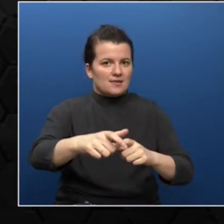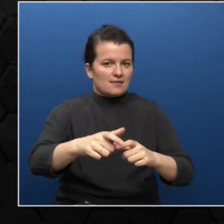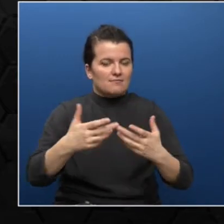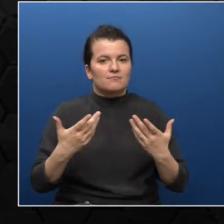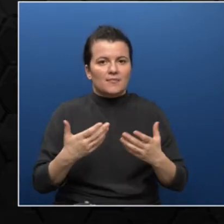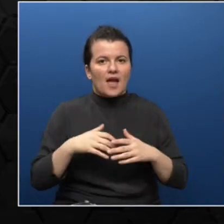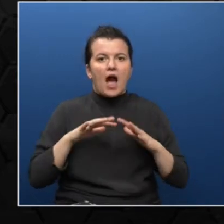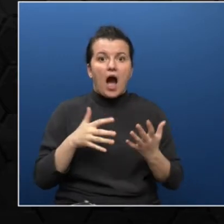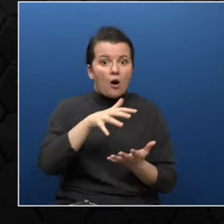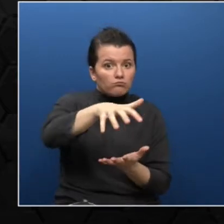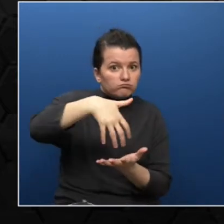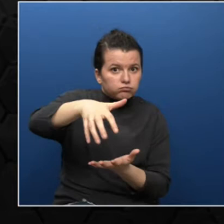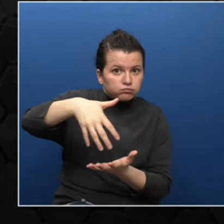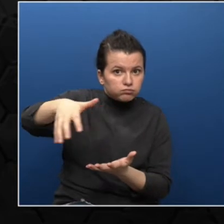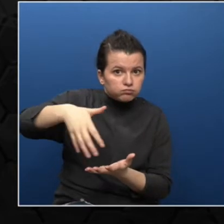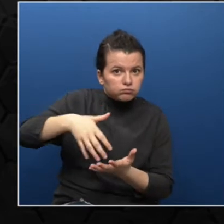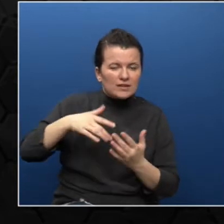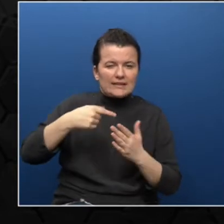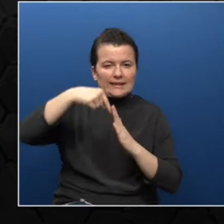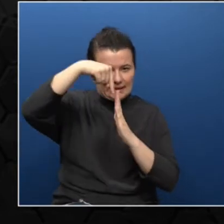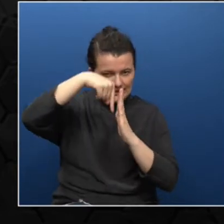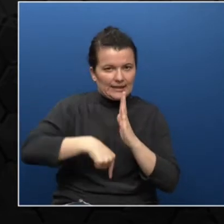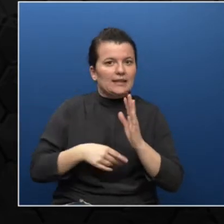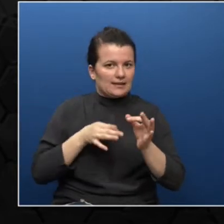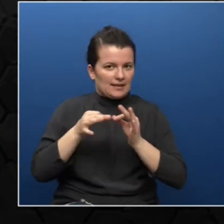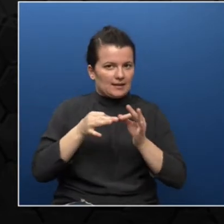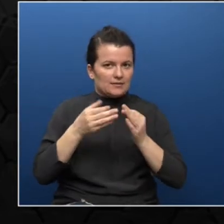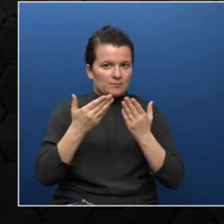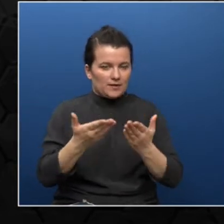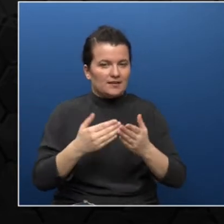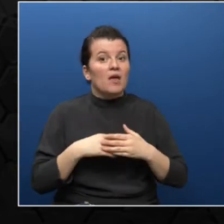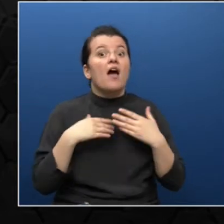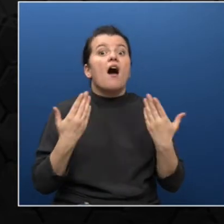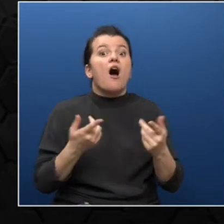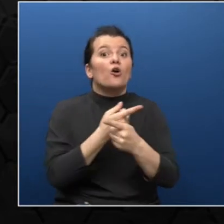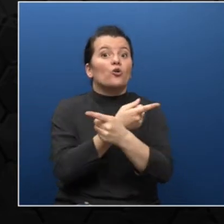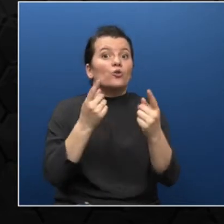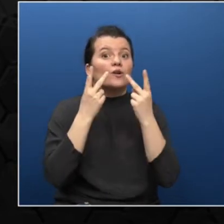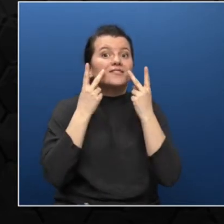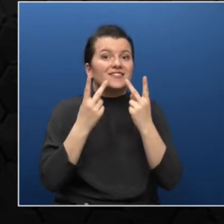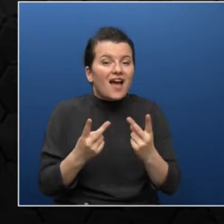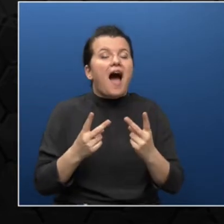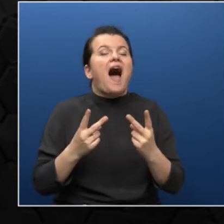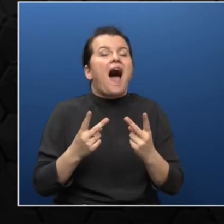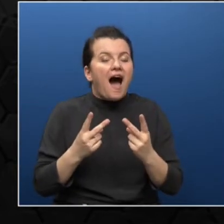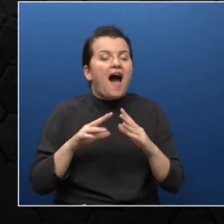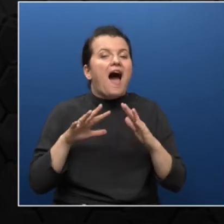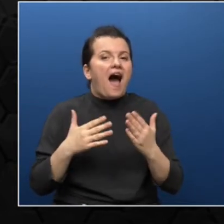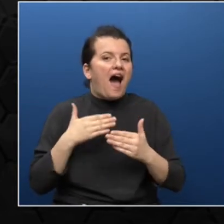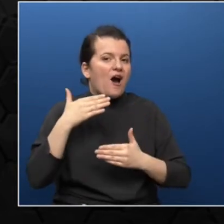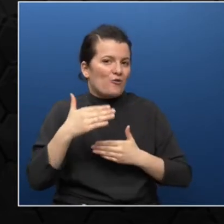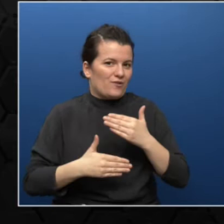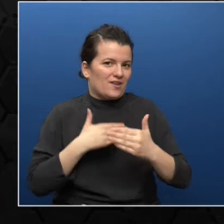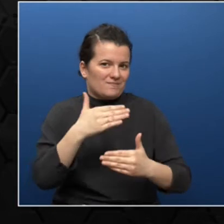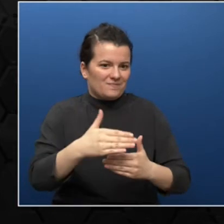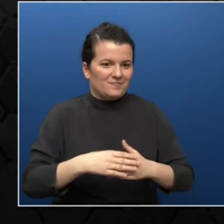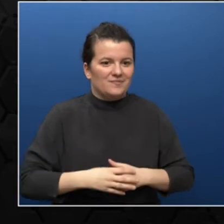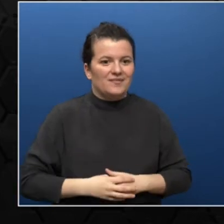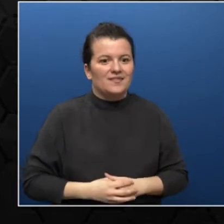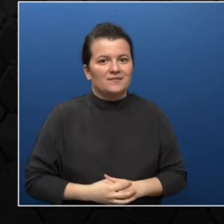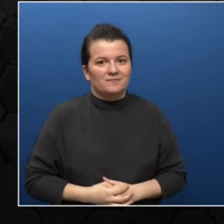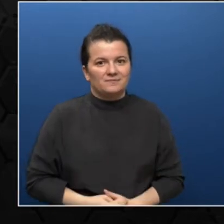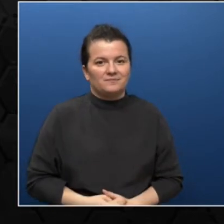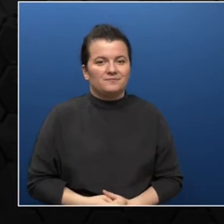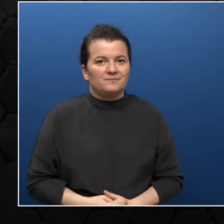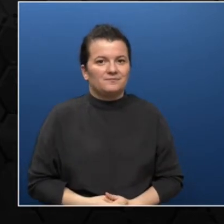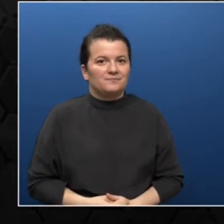in-depth level. And from there on, we'll see how we did on how the model did on the